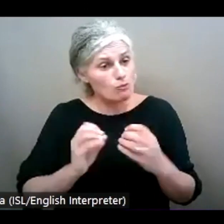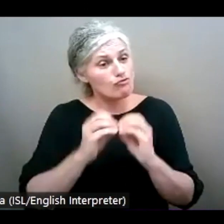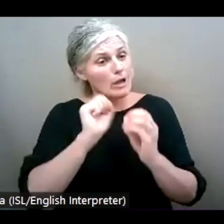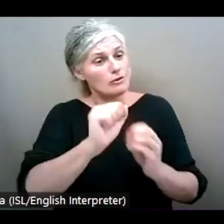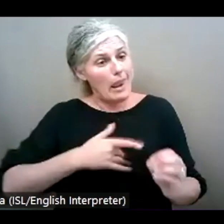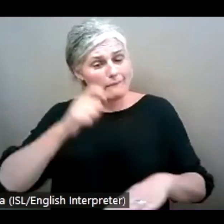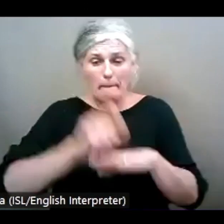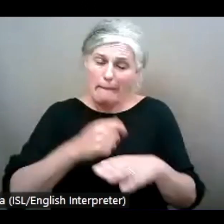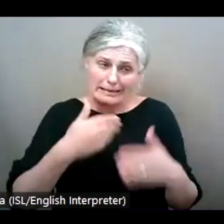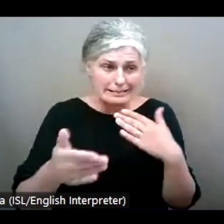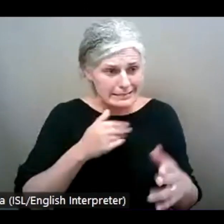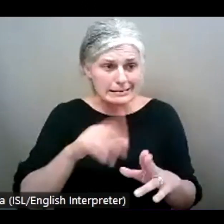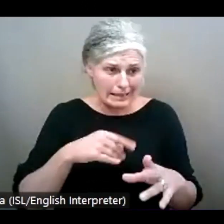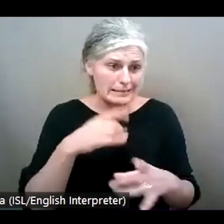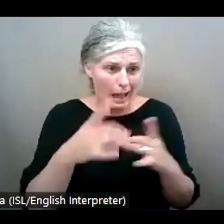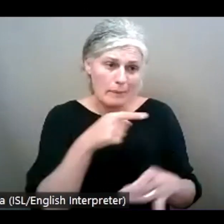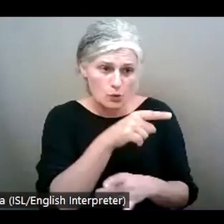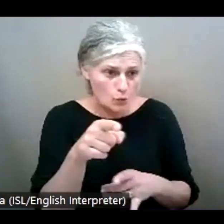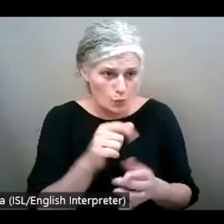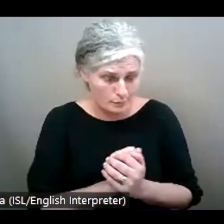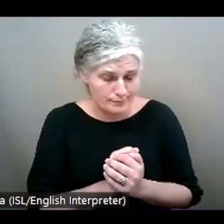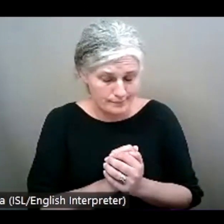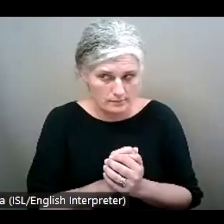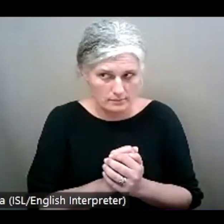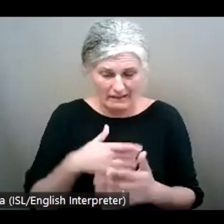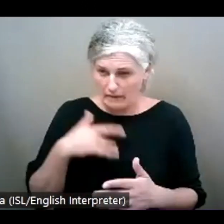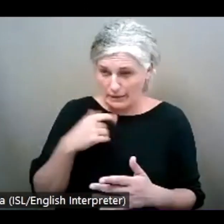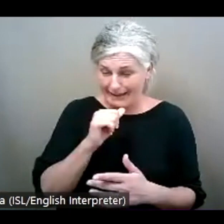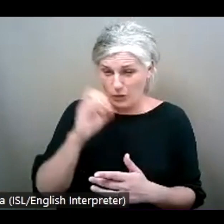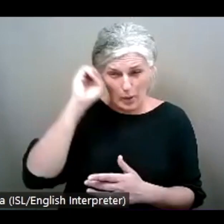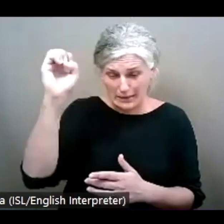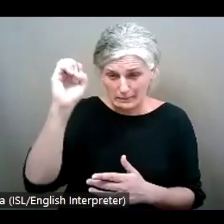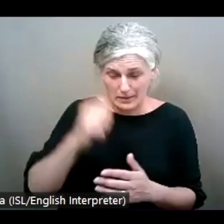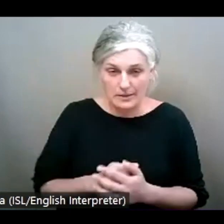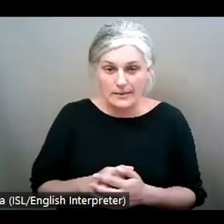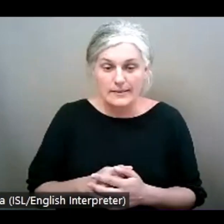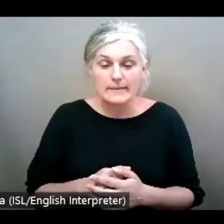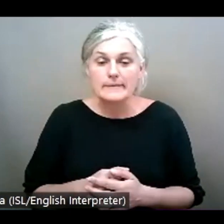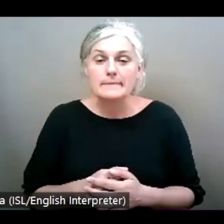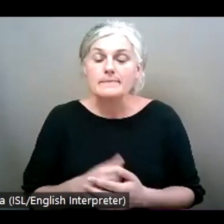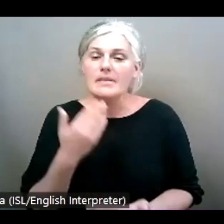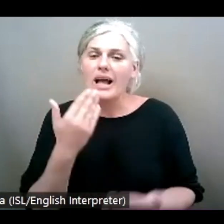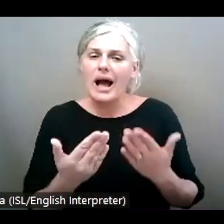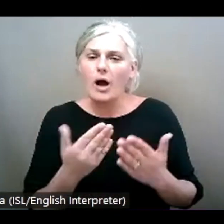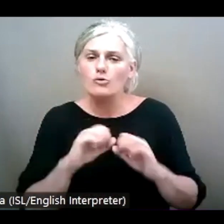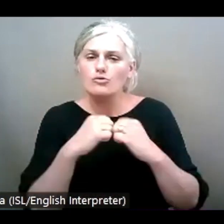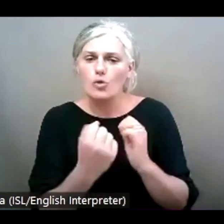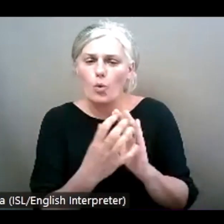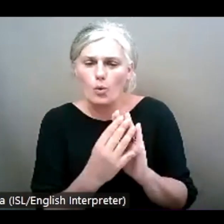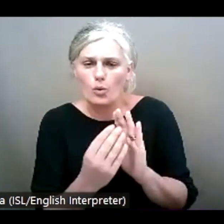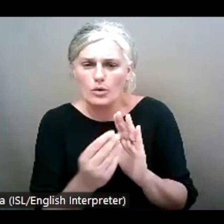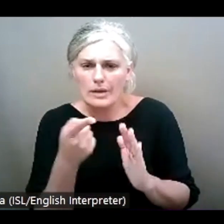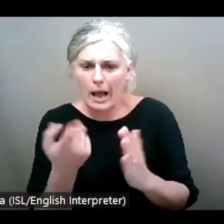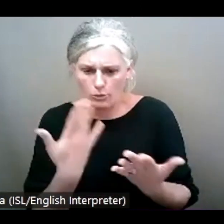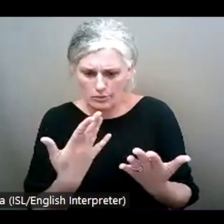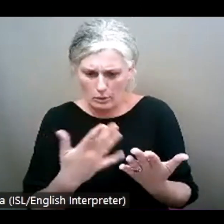So I had no expectations. And so how intense a social model did you drag us out of that